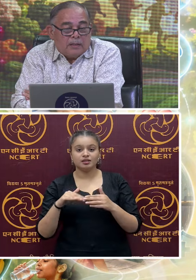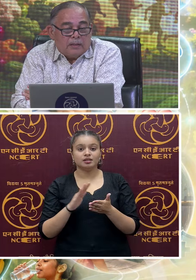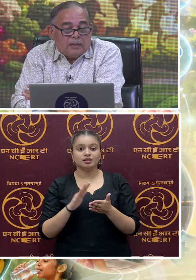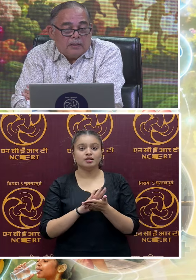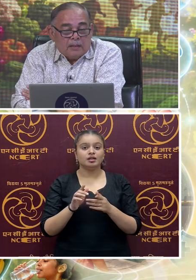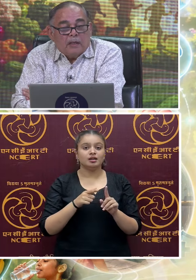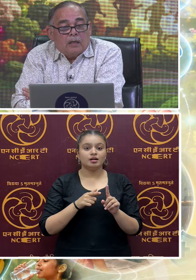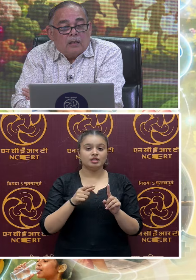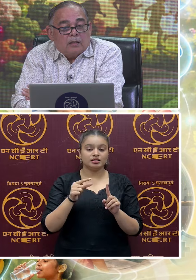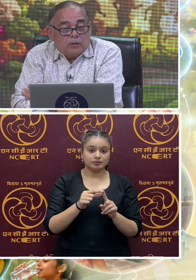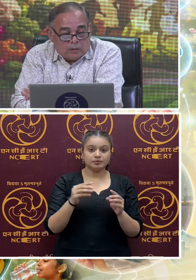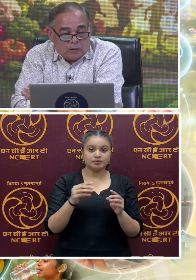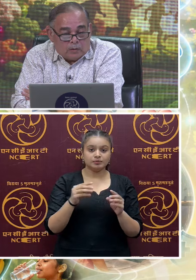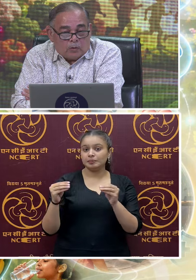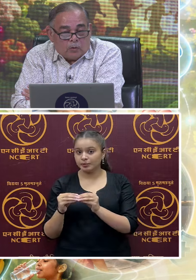hepatitis B,